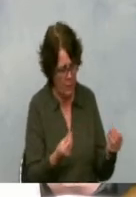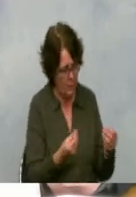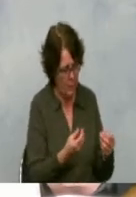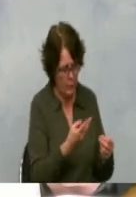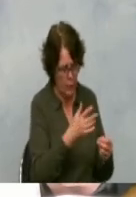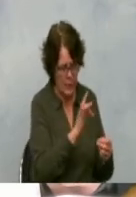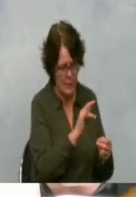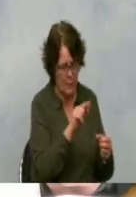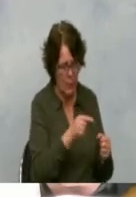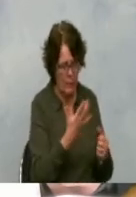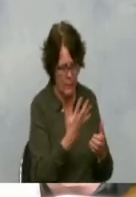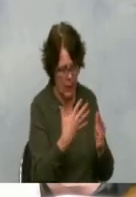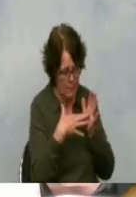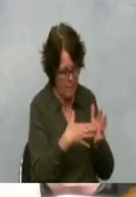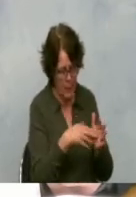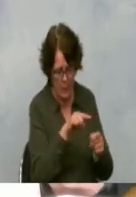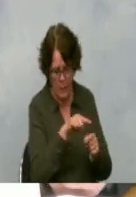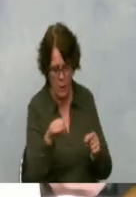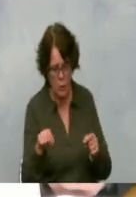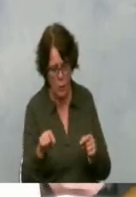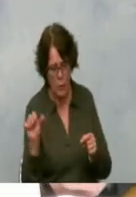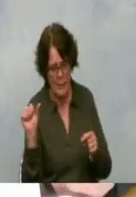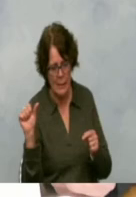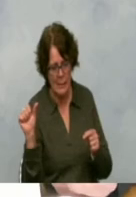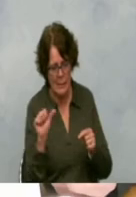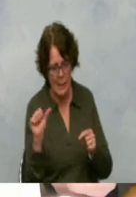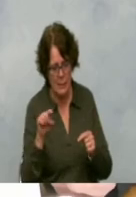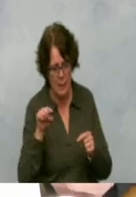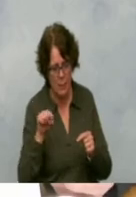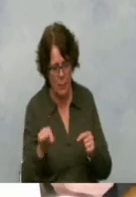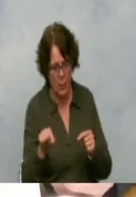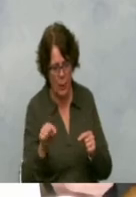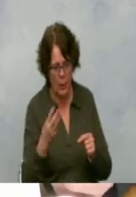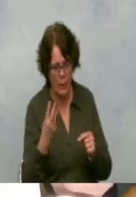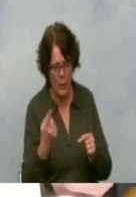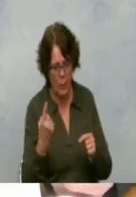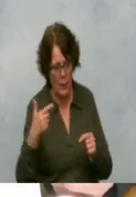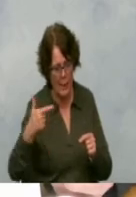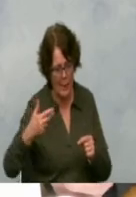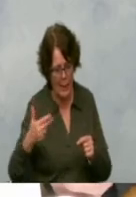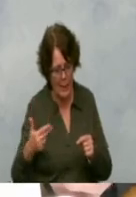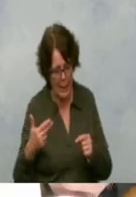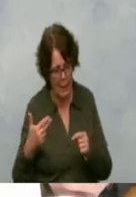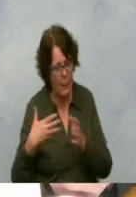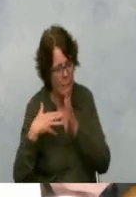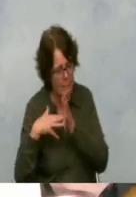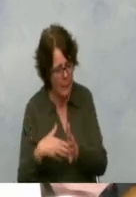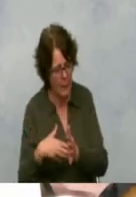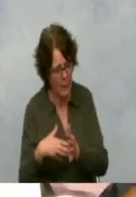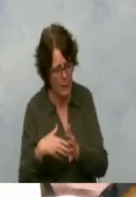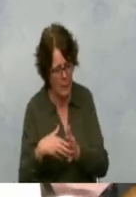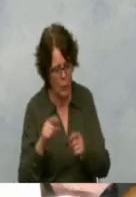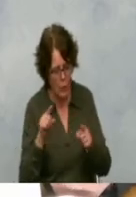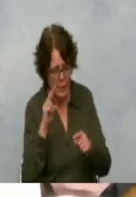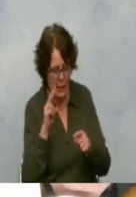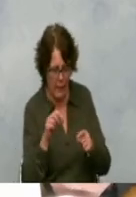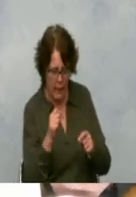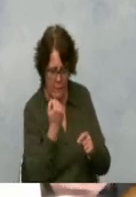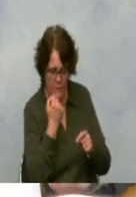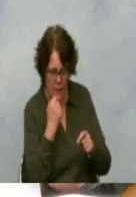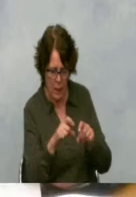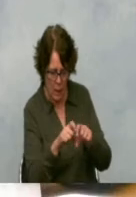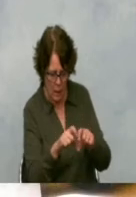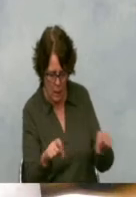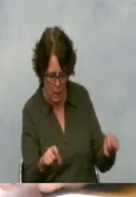£10.5 million to £16.318 million. You can see that figure in the shaded line at the foot of the